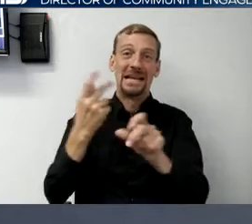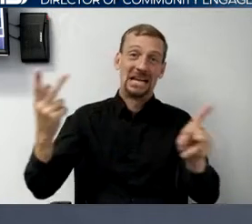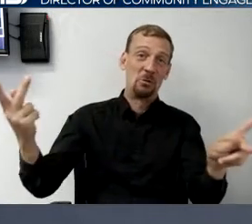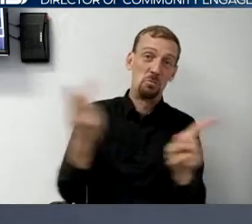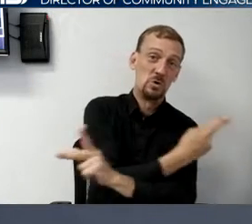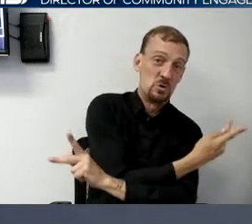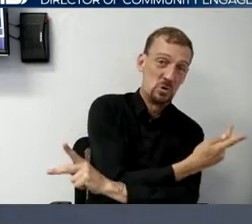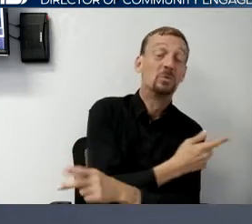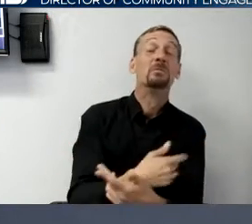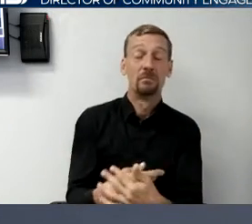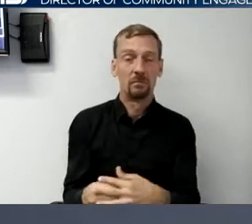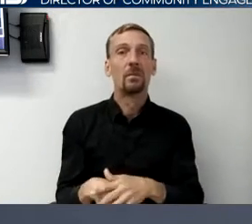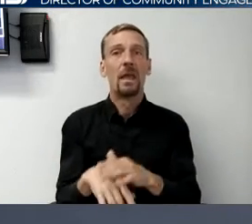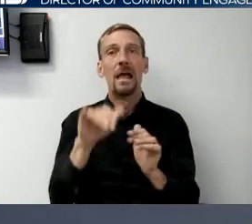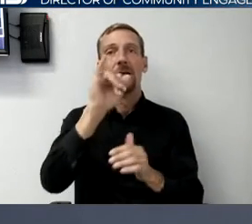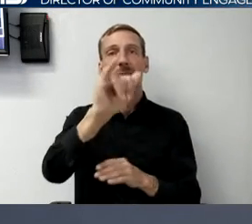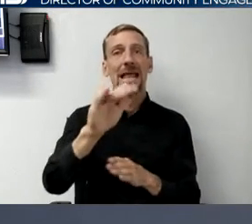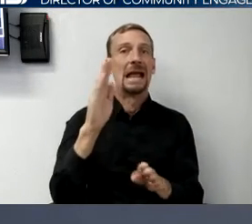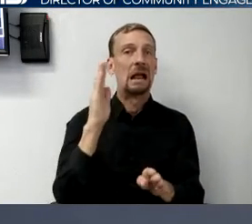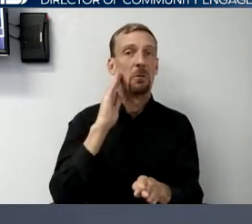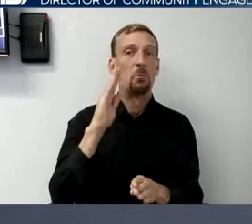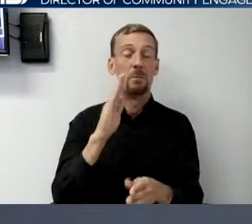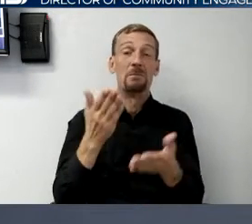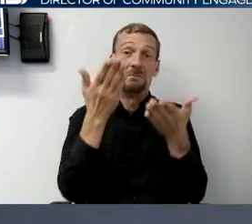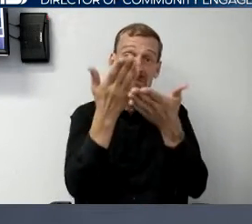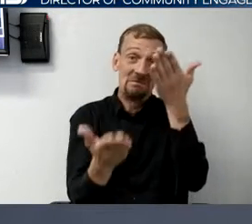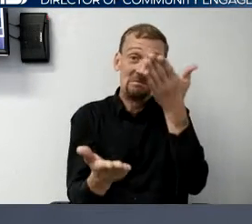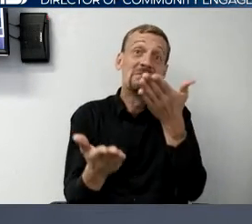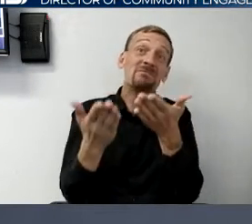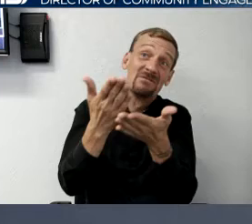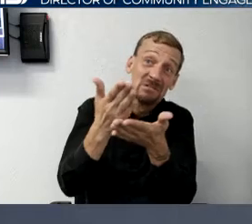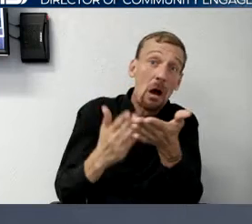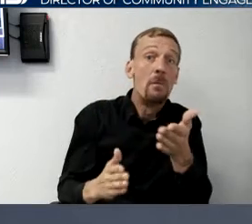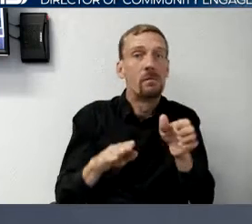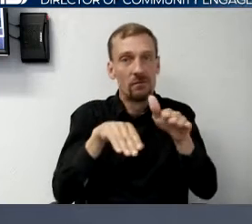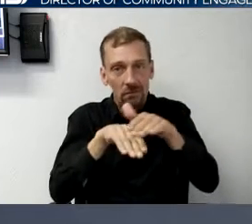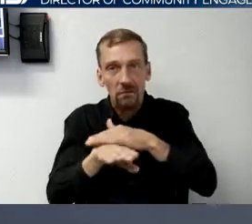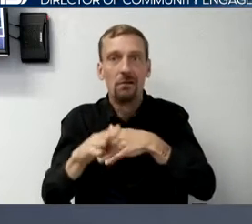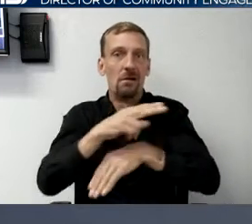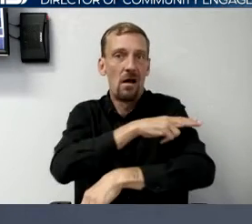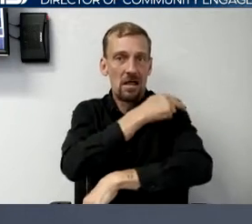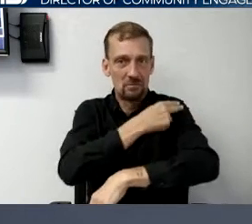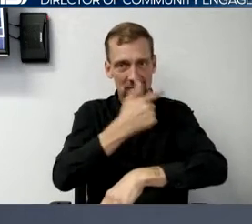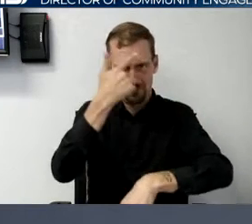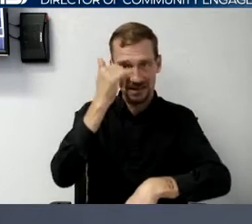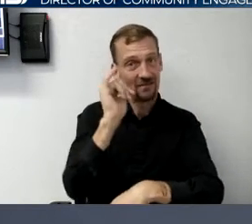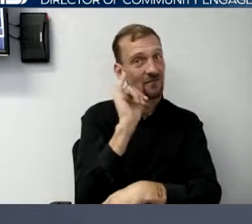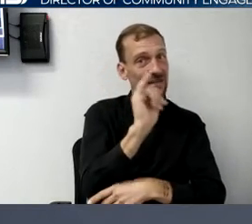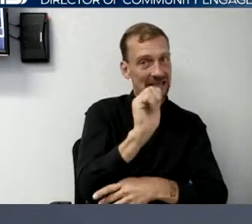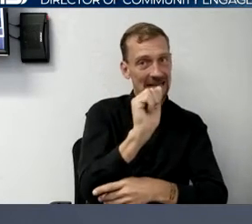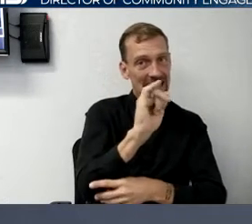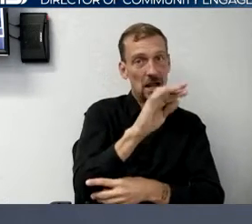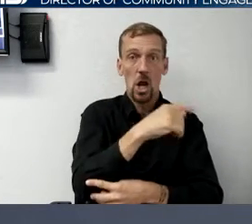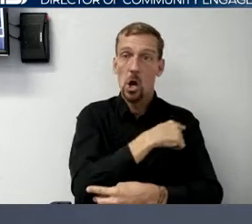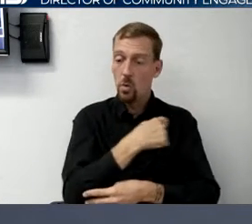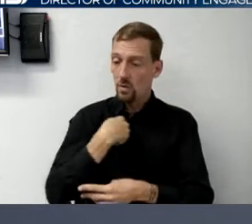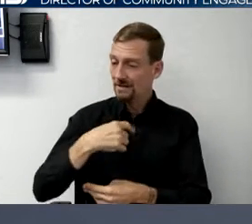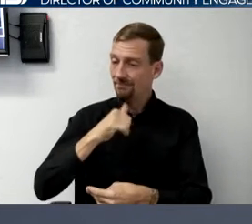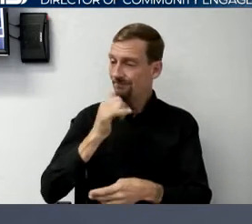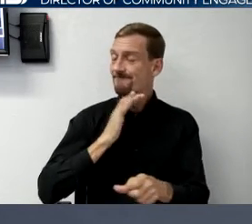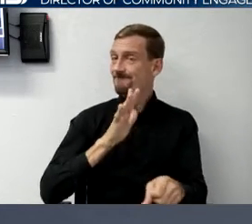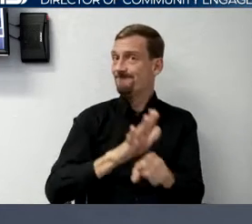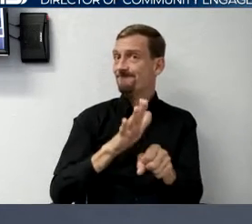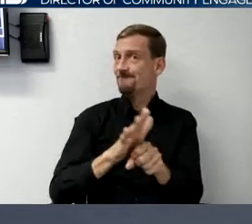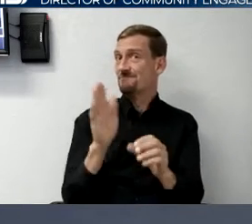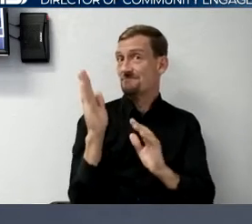oftentimes does result in a hospitalization. Our open beds right now are very limited, and they pretty